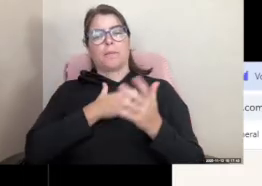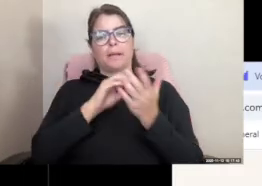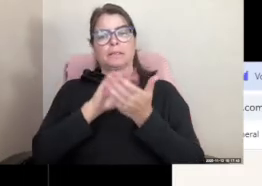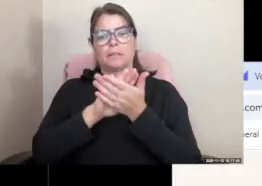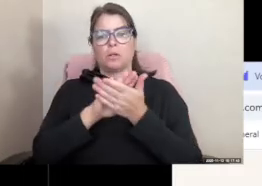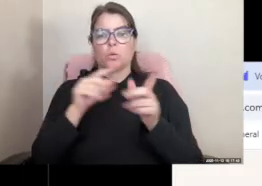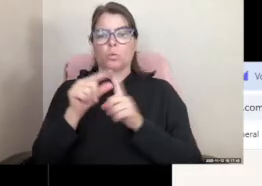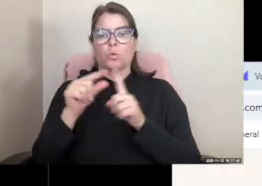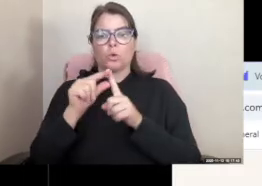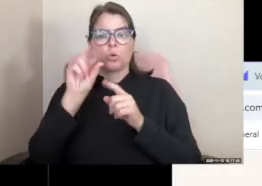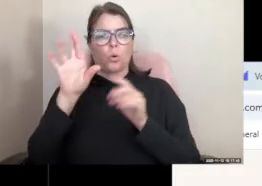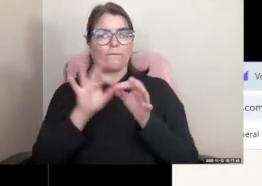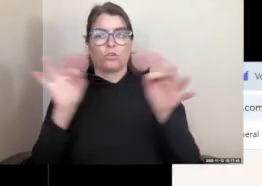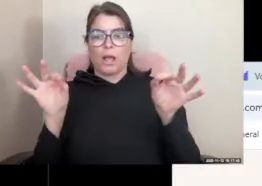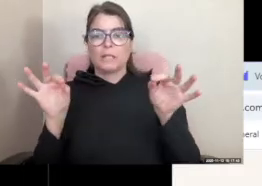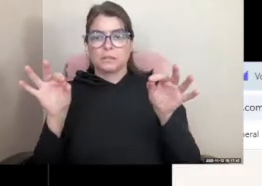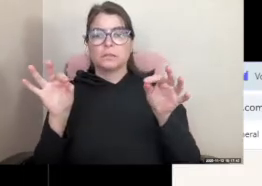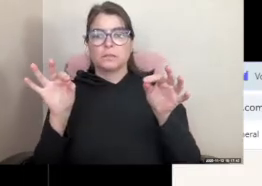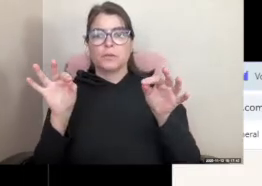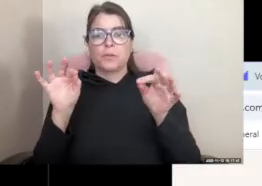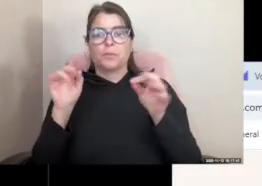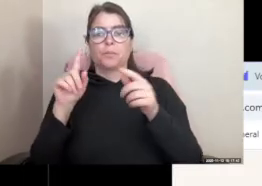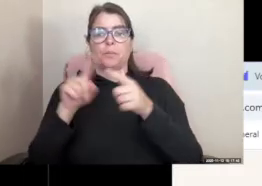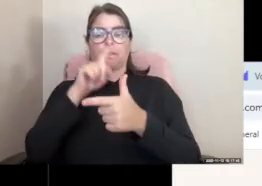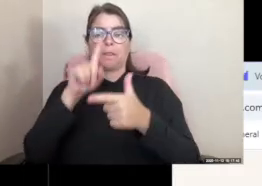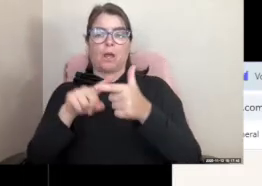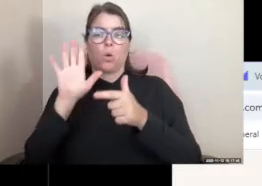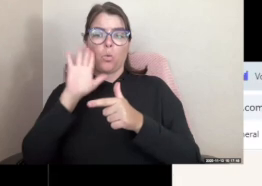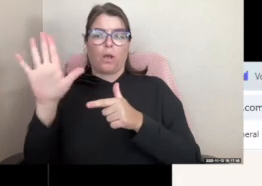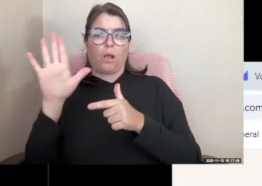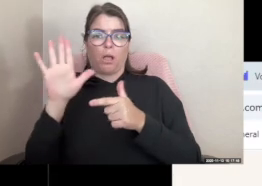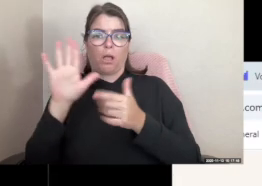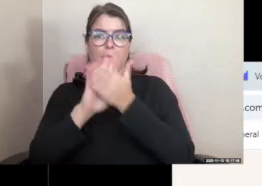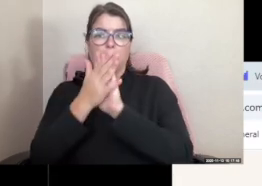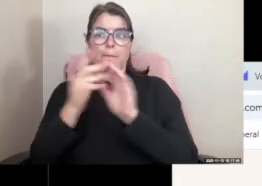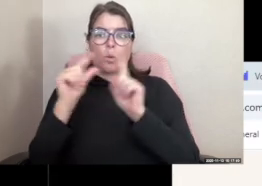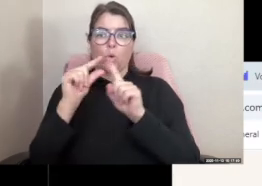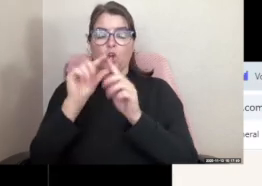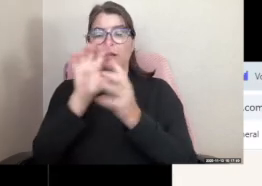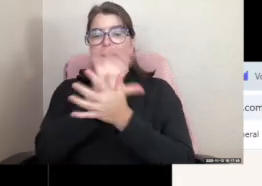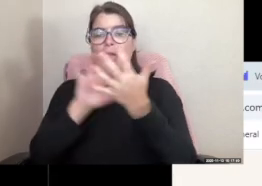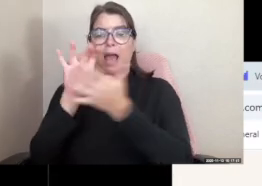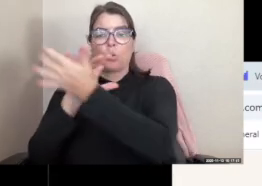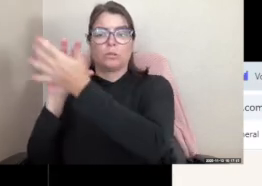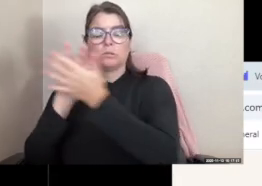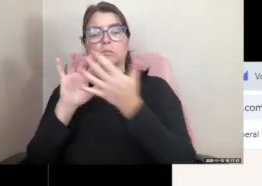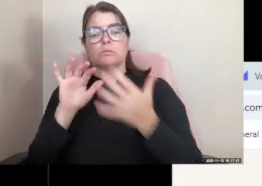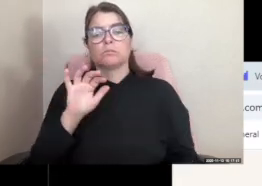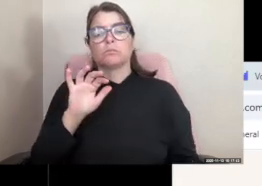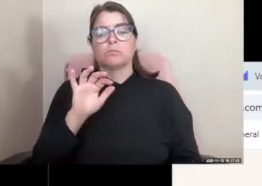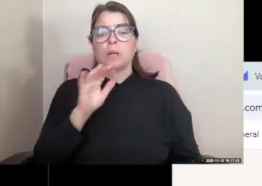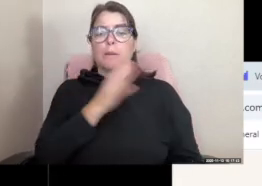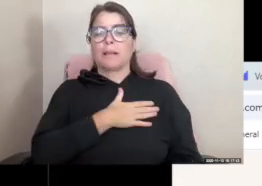Okay, so the next question. What commercially available technologies should we be focusing on? So this is the